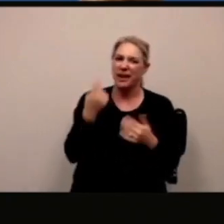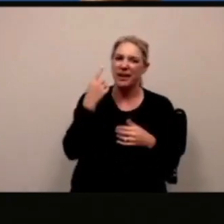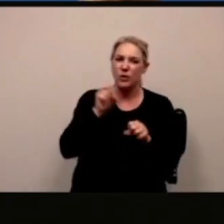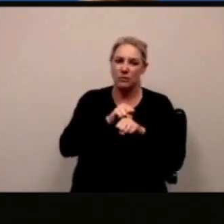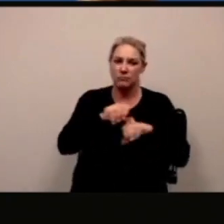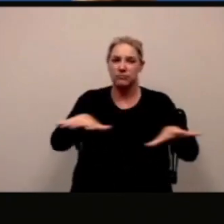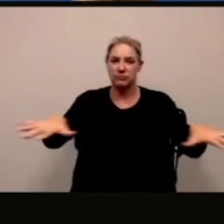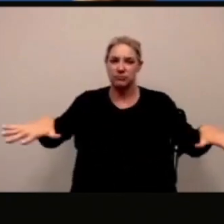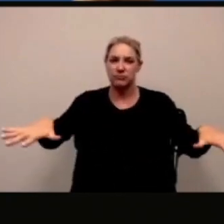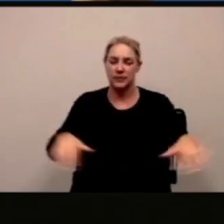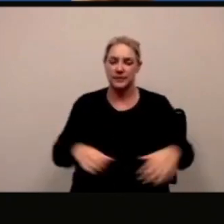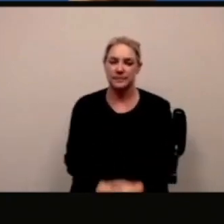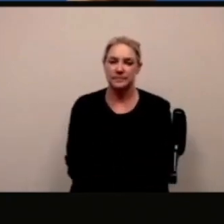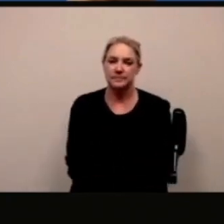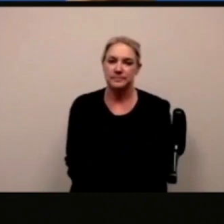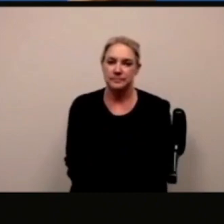it.